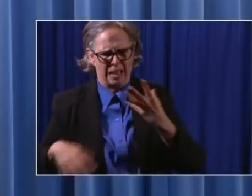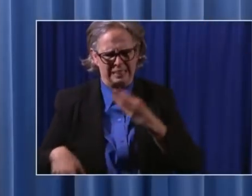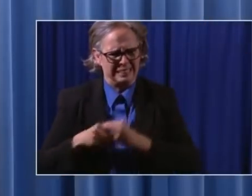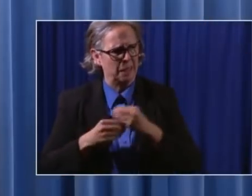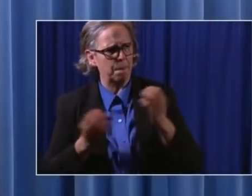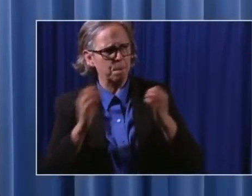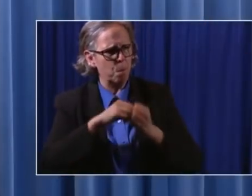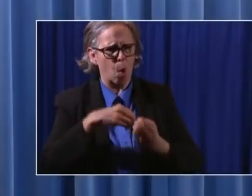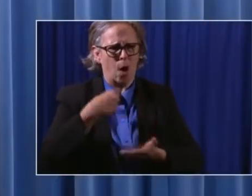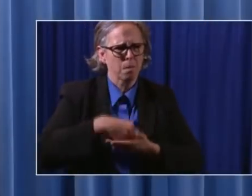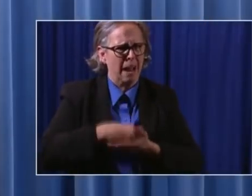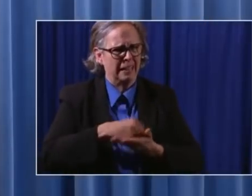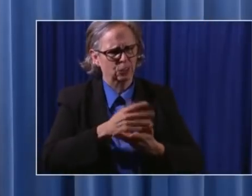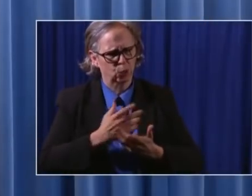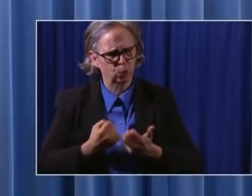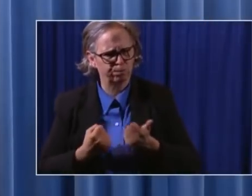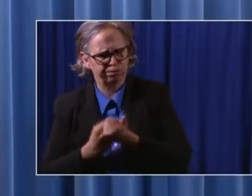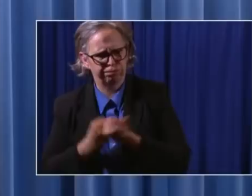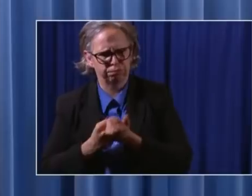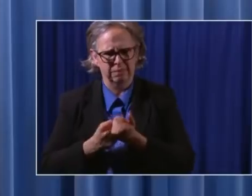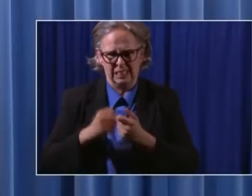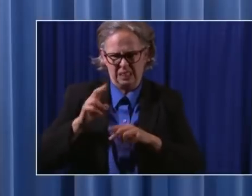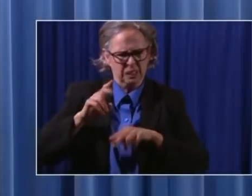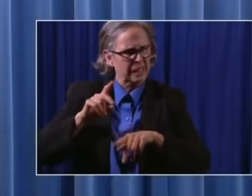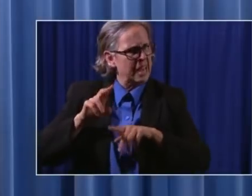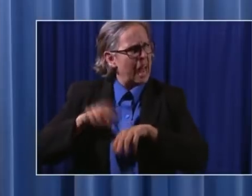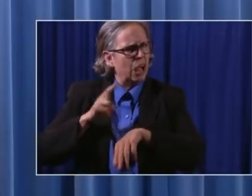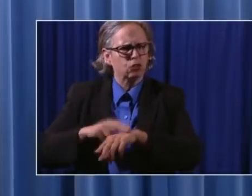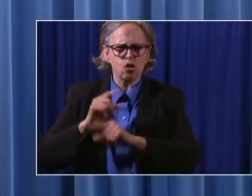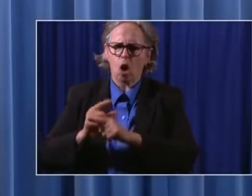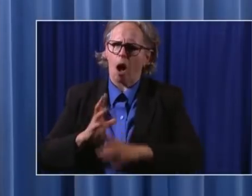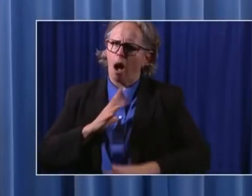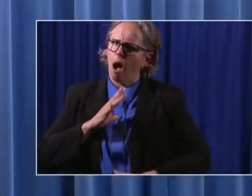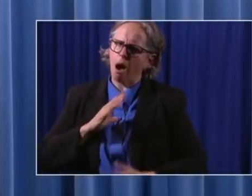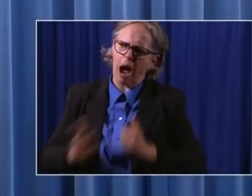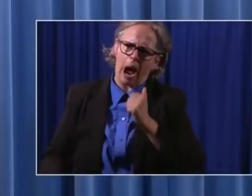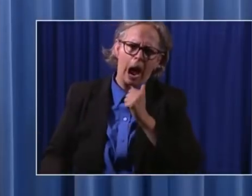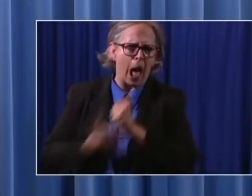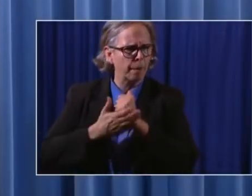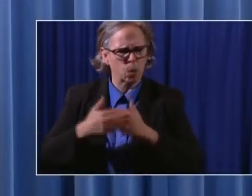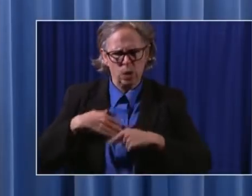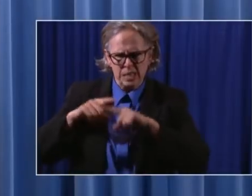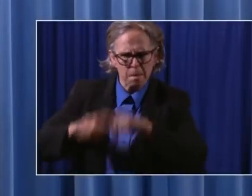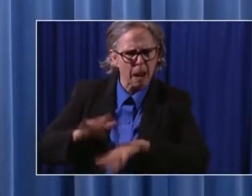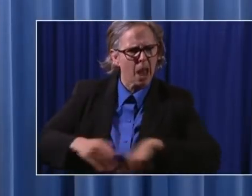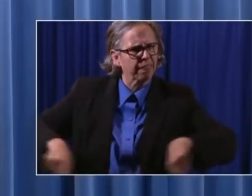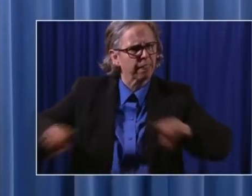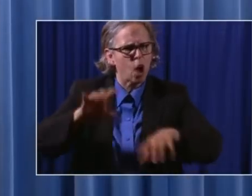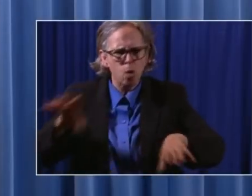out 5, 6, 7 days a week. Thank you.